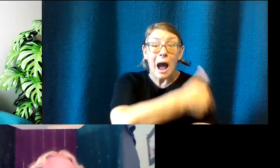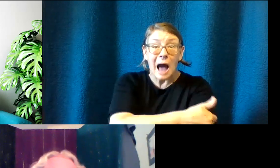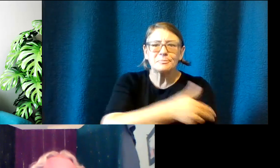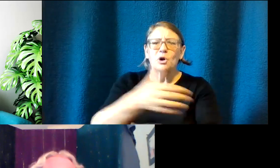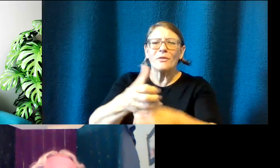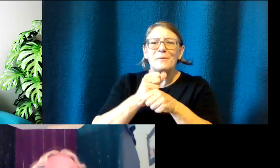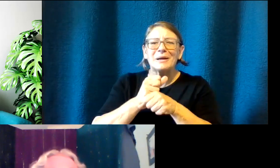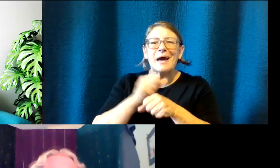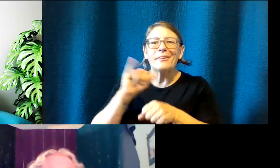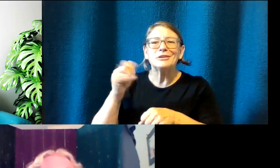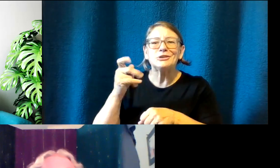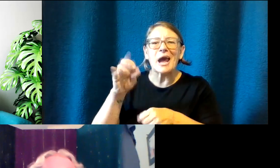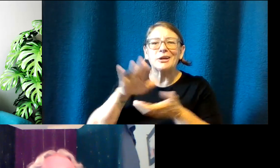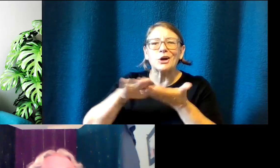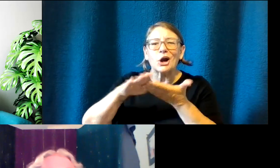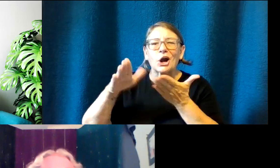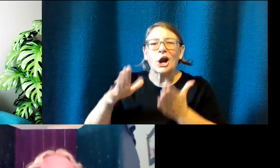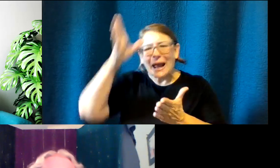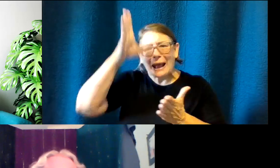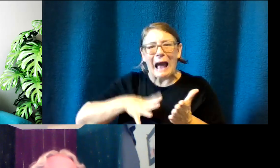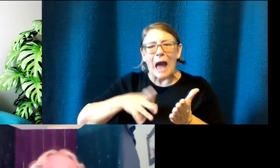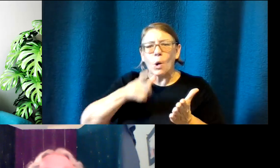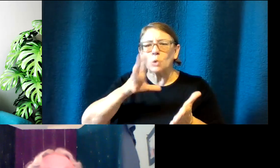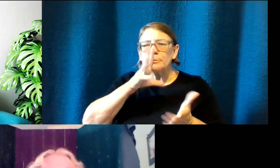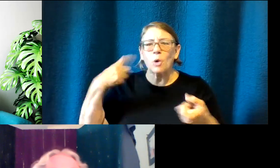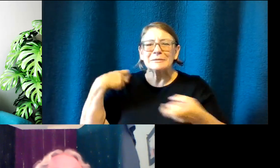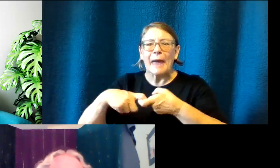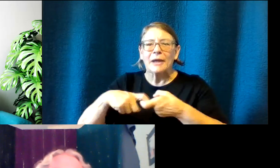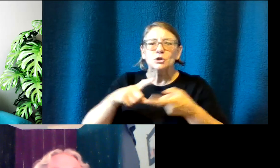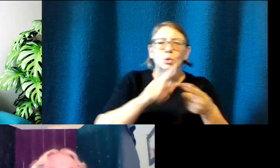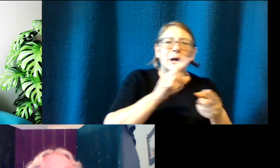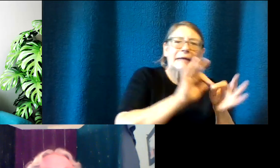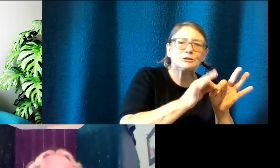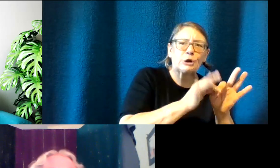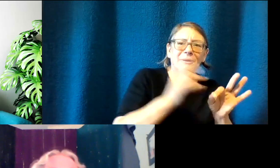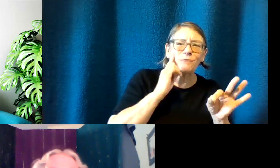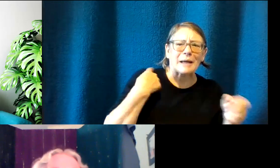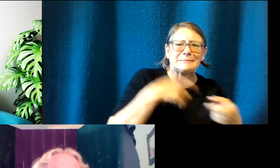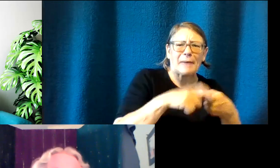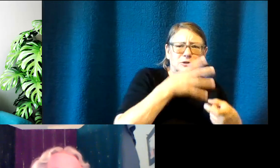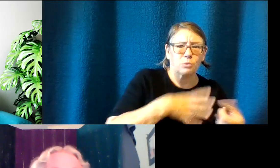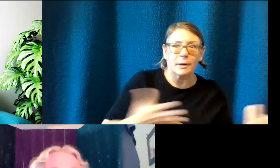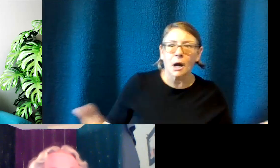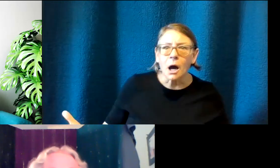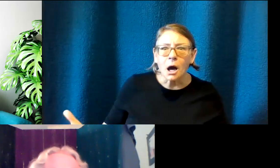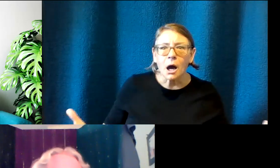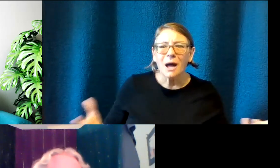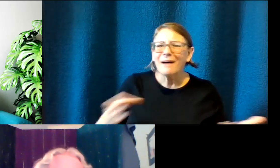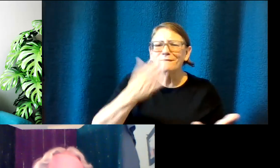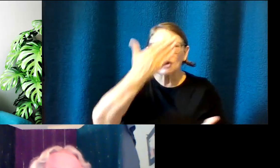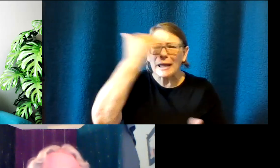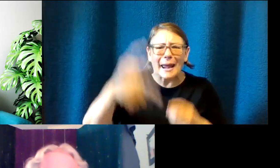that spoke Spanish to interpret for some older women. It's like, no, and then forget sign language interpreters.